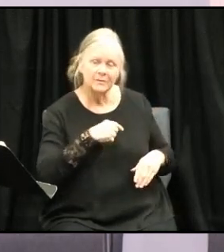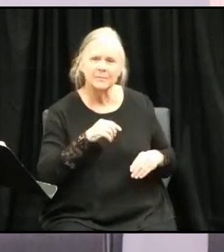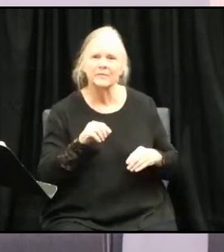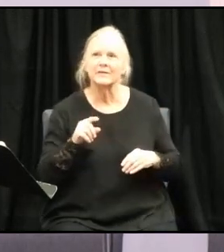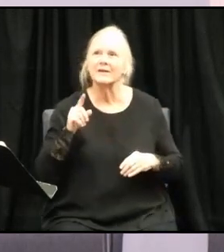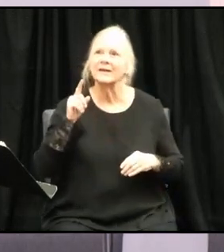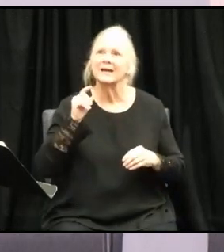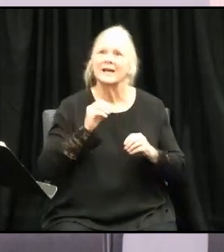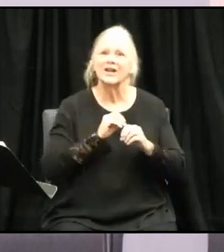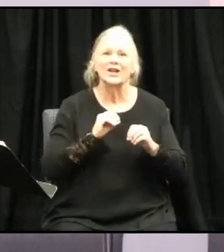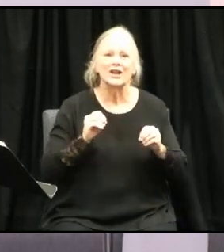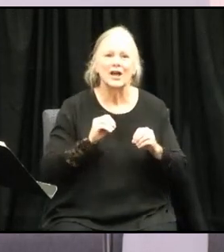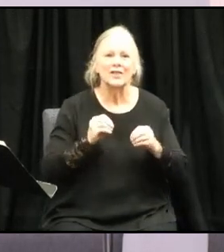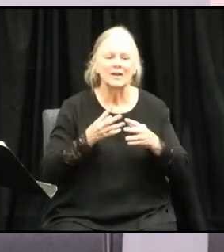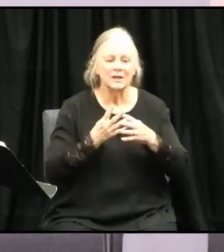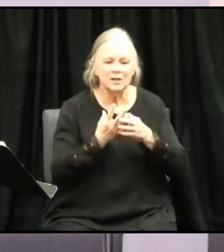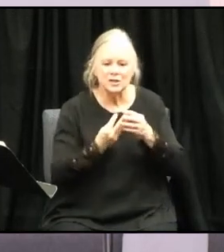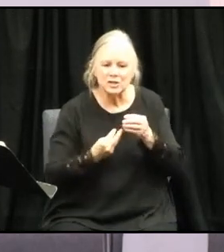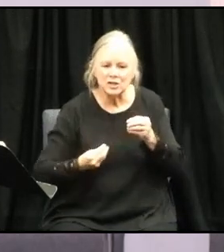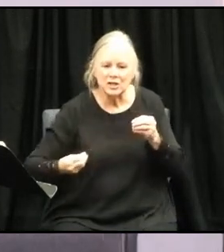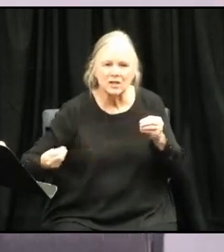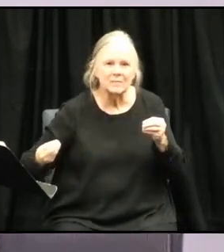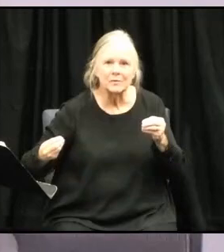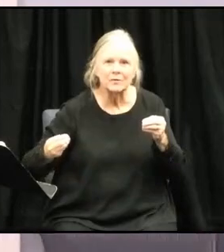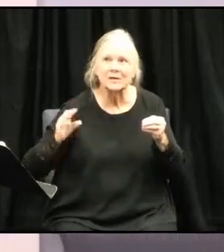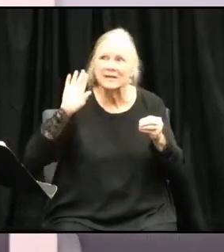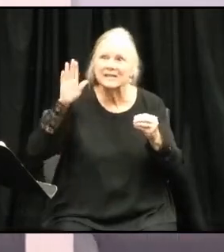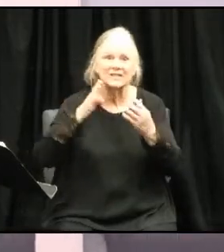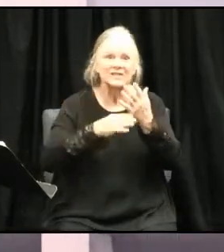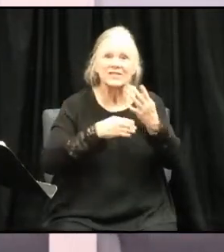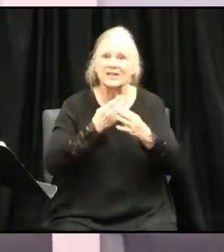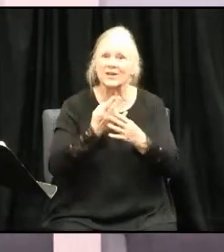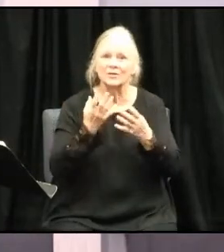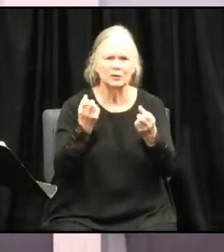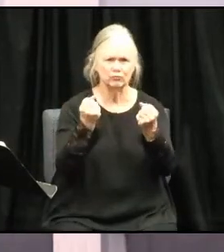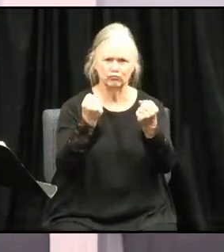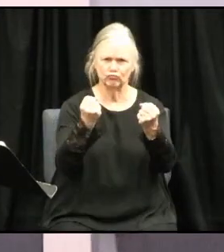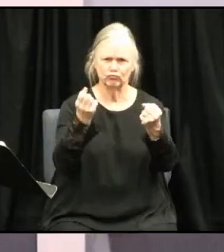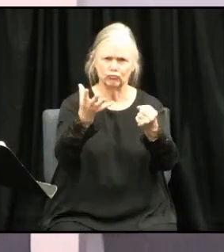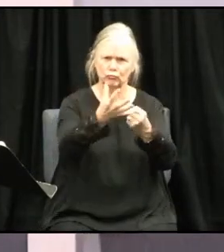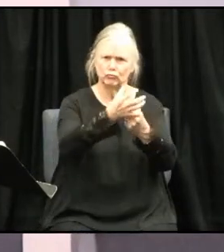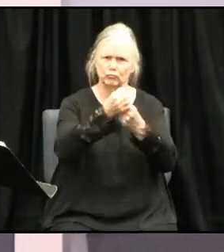Nothing can slip through the fingers of His mighty hand.